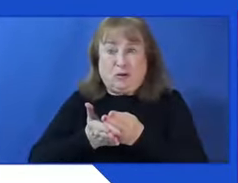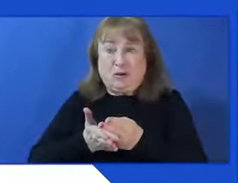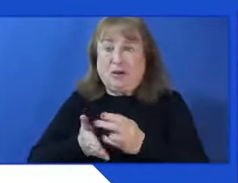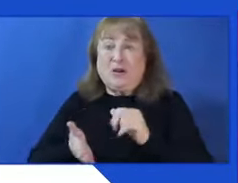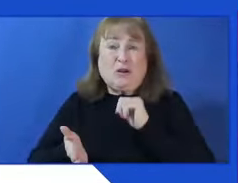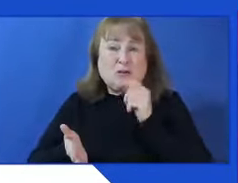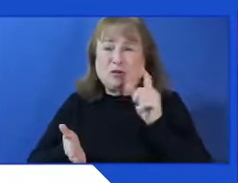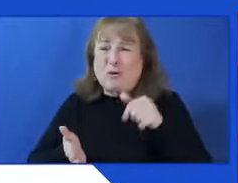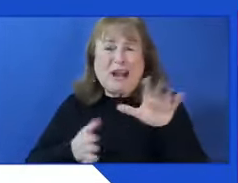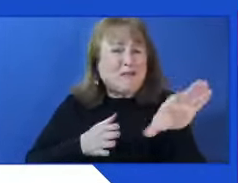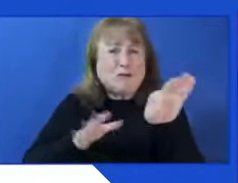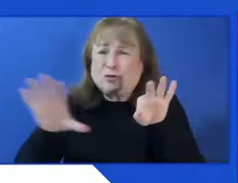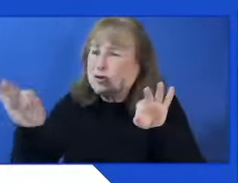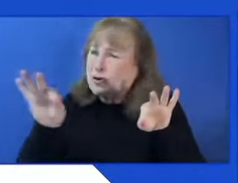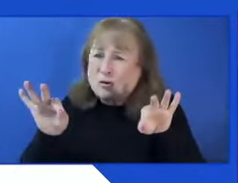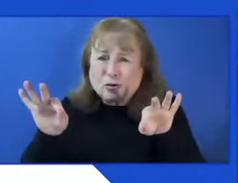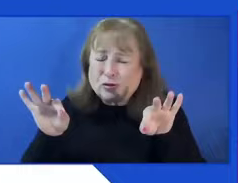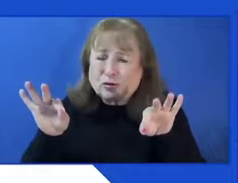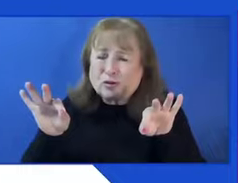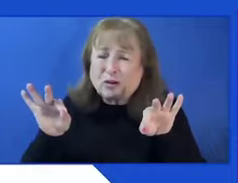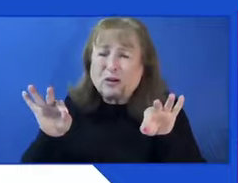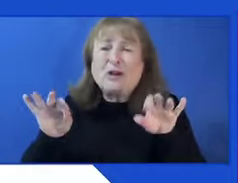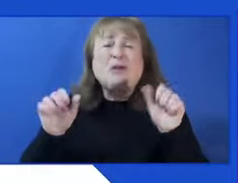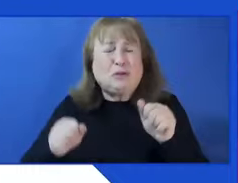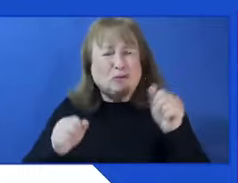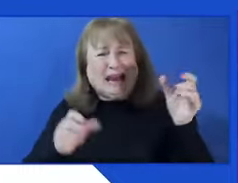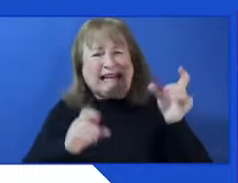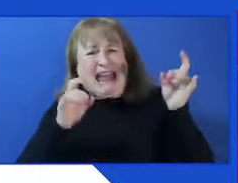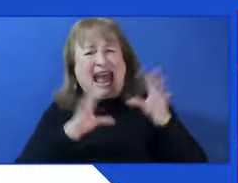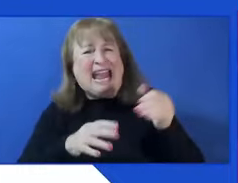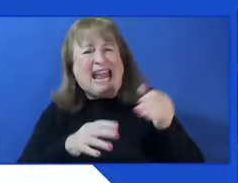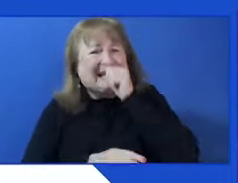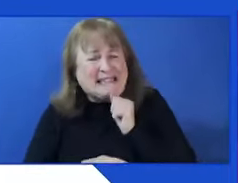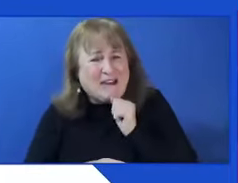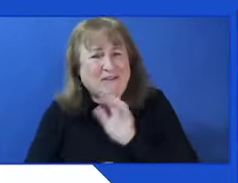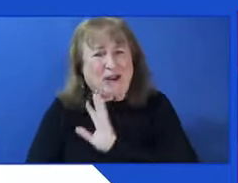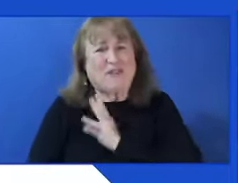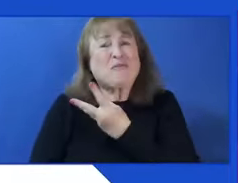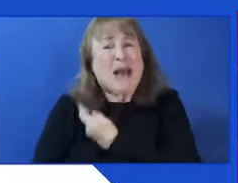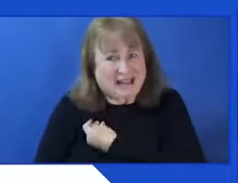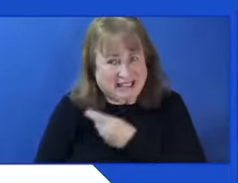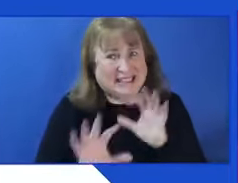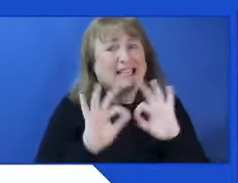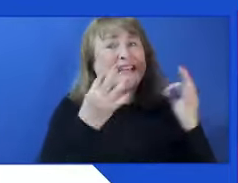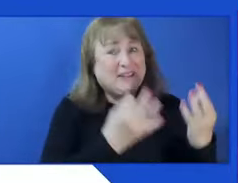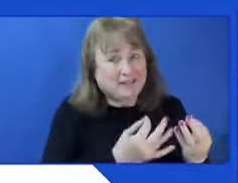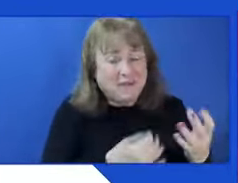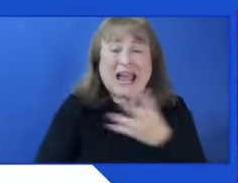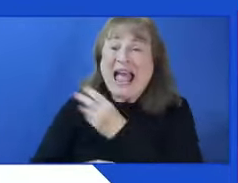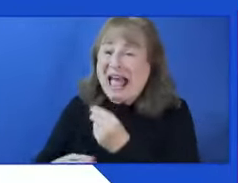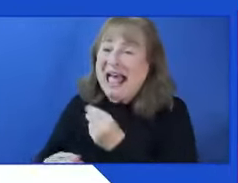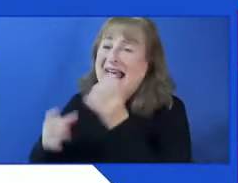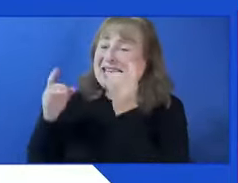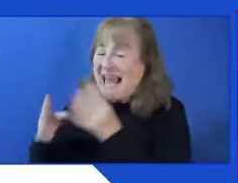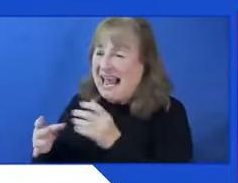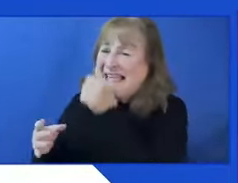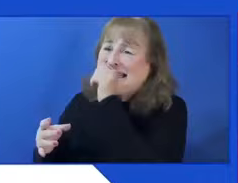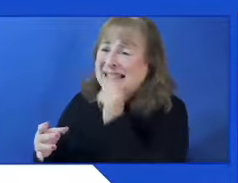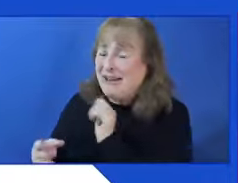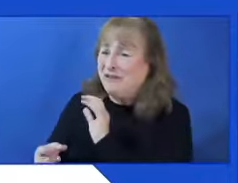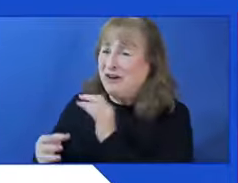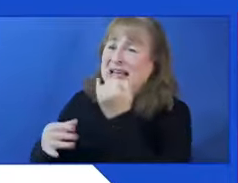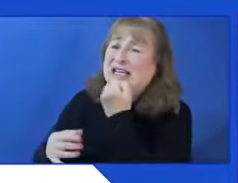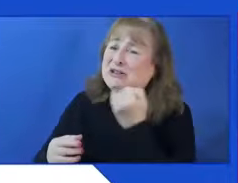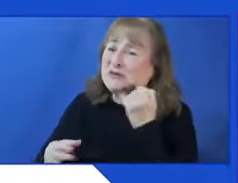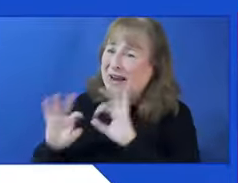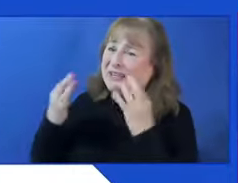to choose. You can abhor the suffering of Palestinian families and the suffering of Israeli families